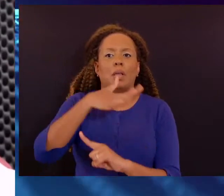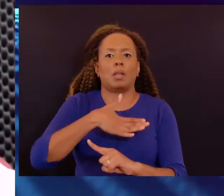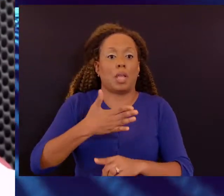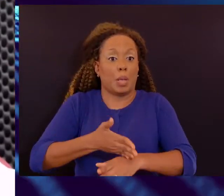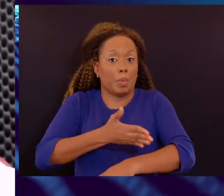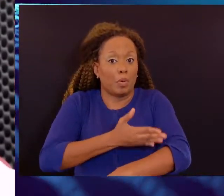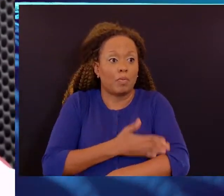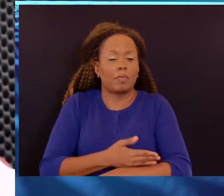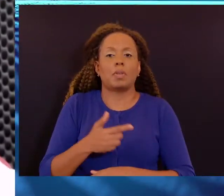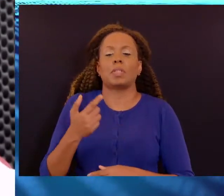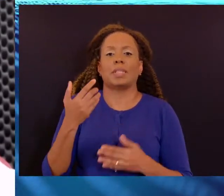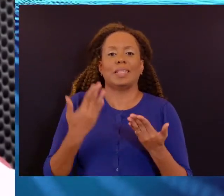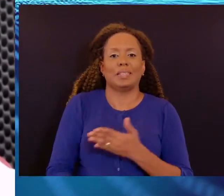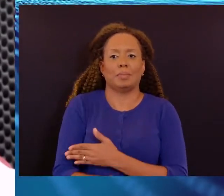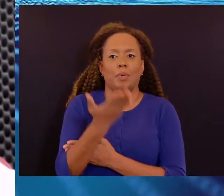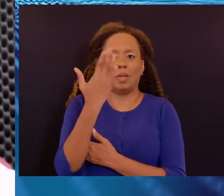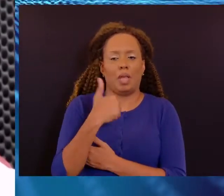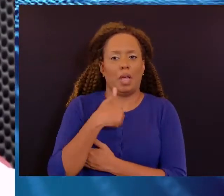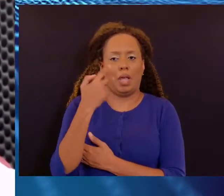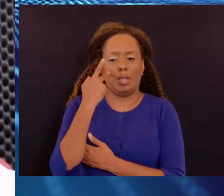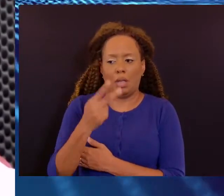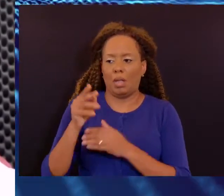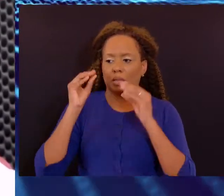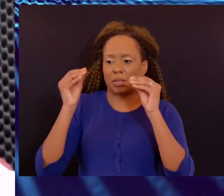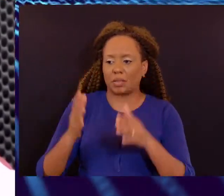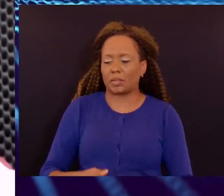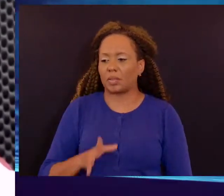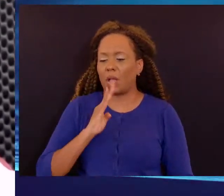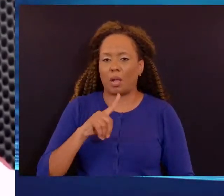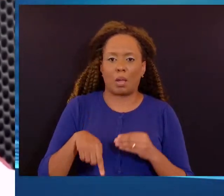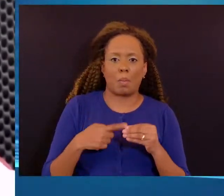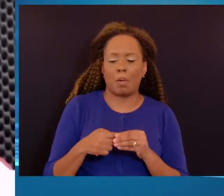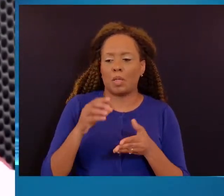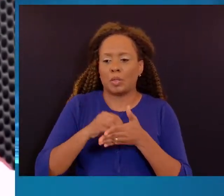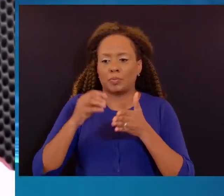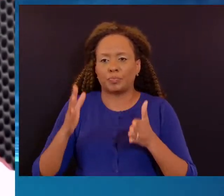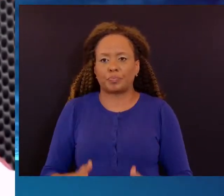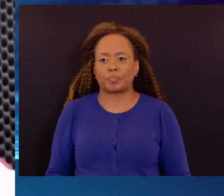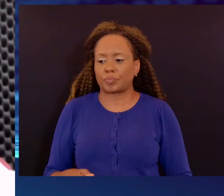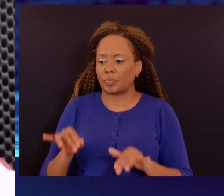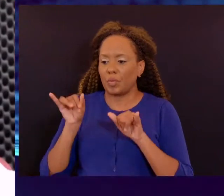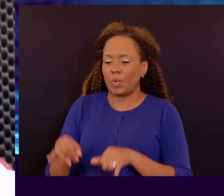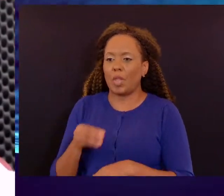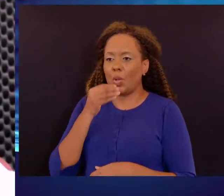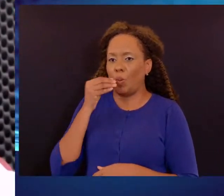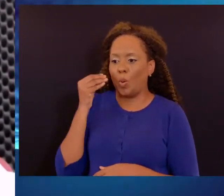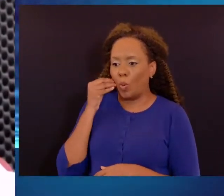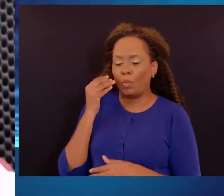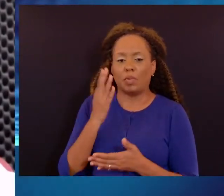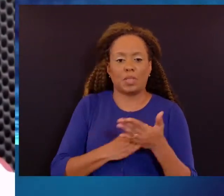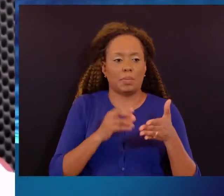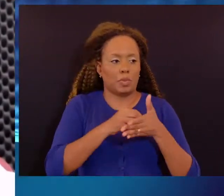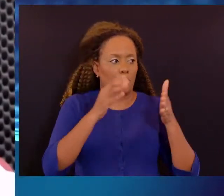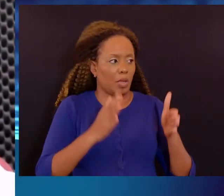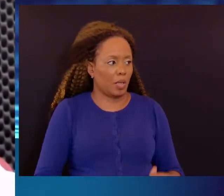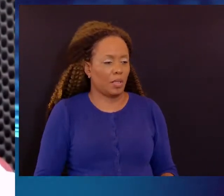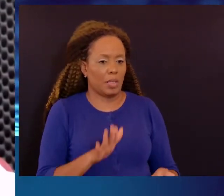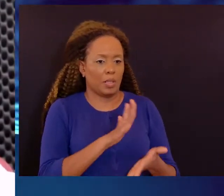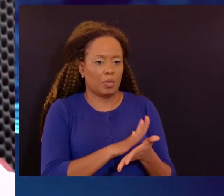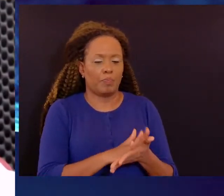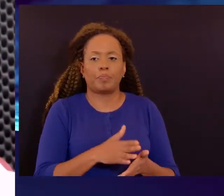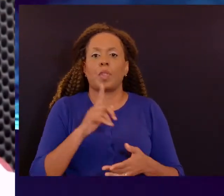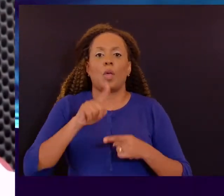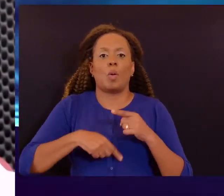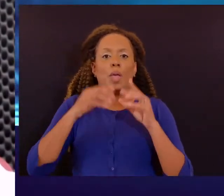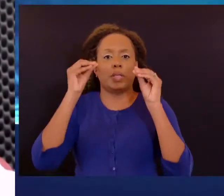seen on social media this morning, I saw some teachers saying, they have some students at home and there are students at school. So when they finish teaching, they're